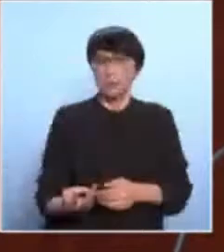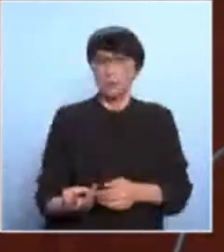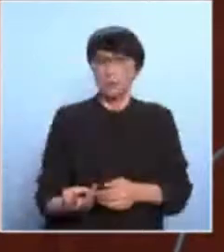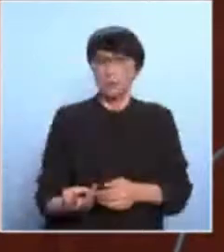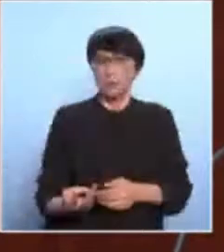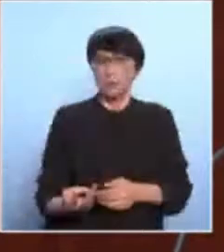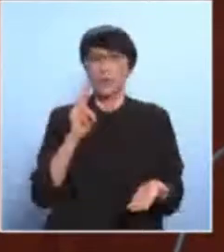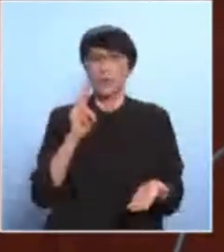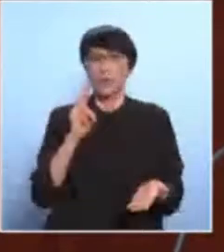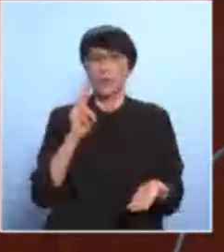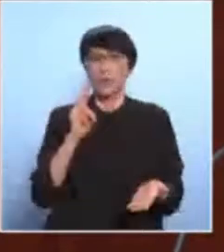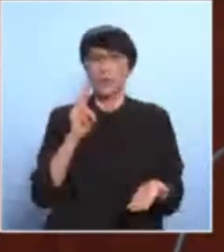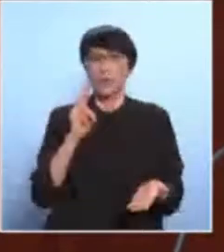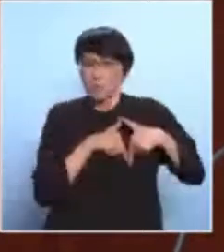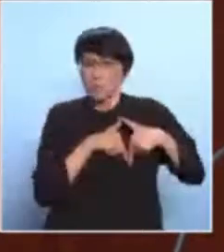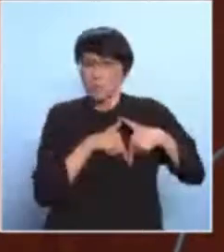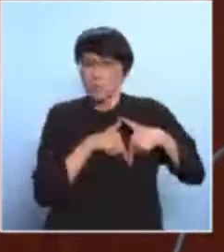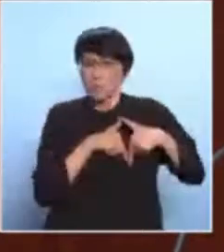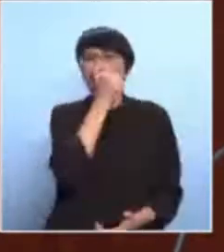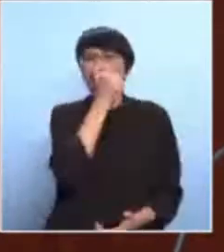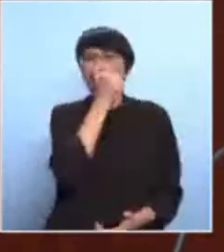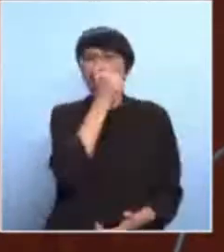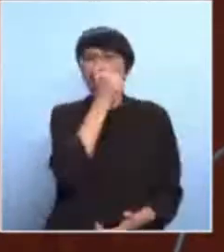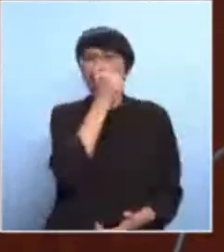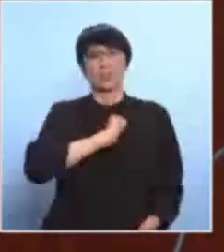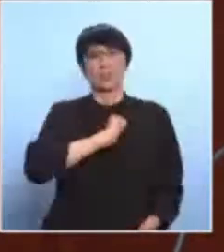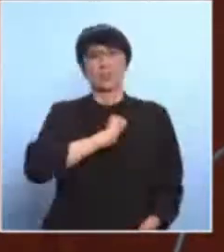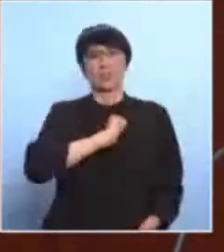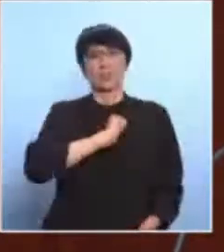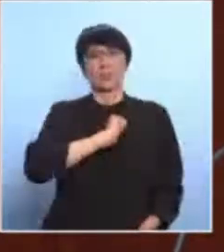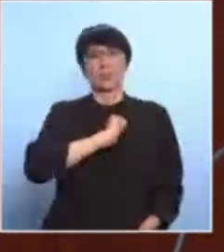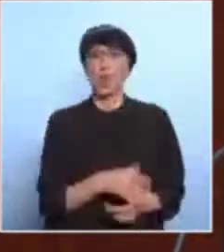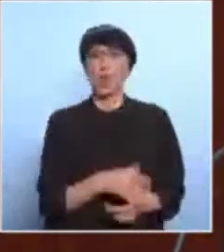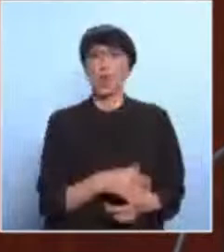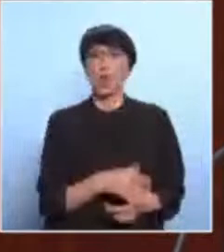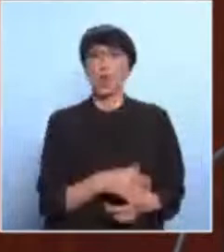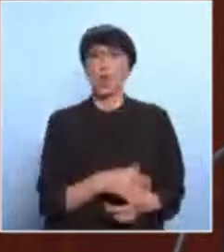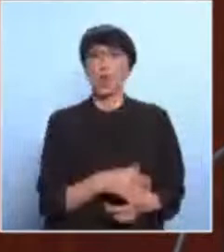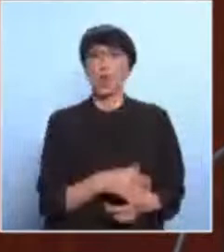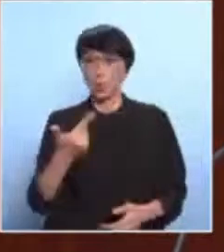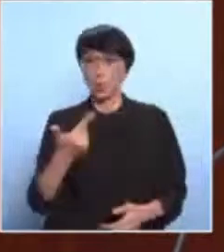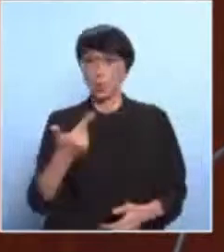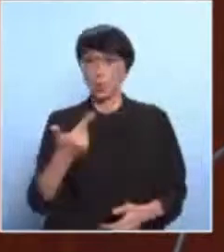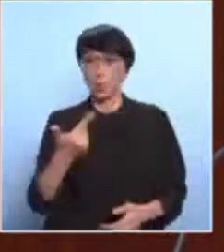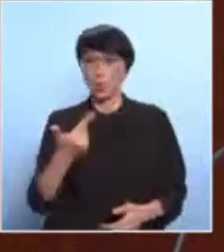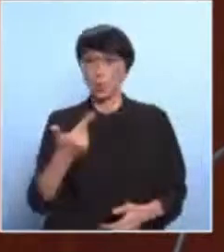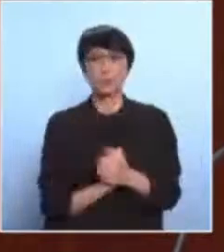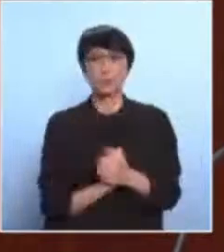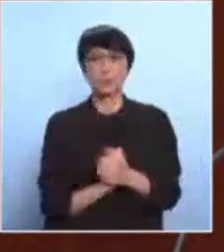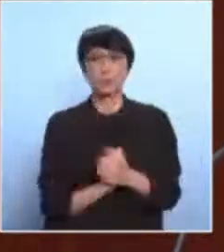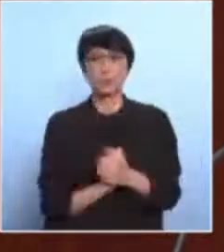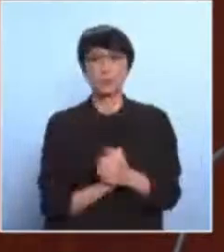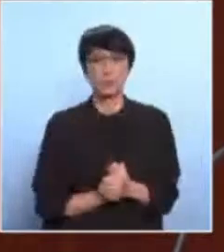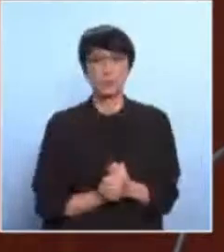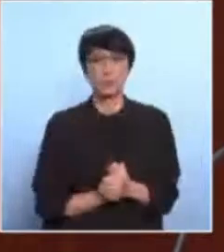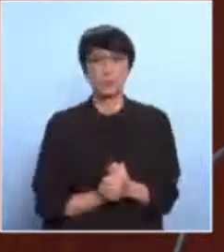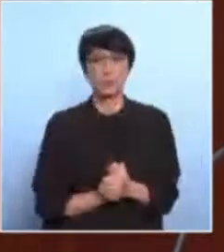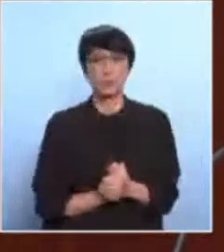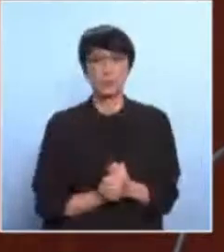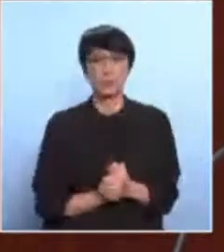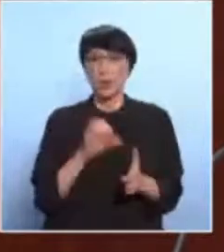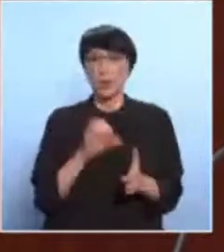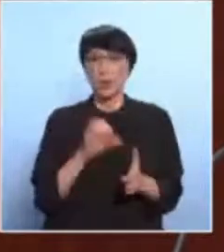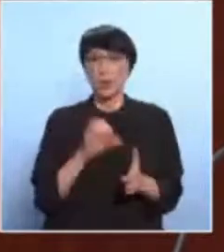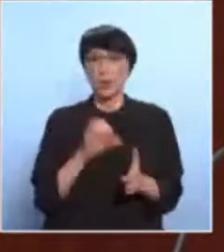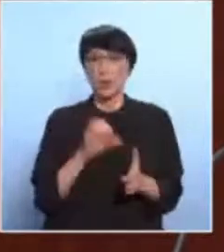proud of them. Hong Kong has many strengths. We should treasure them without inflating